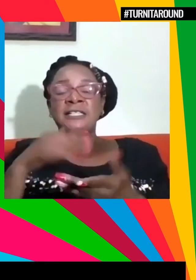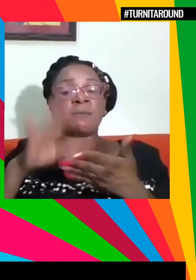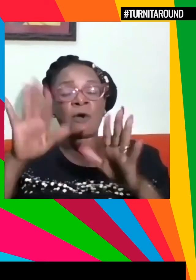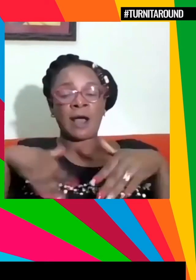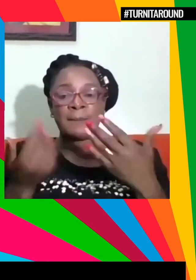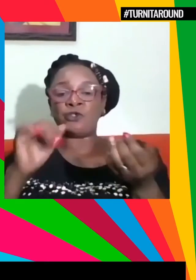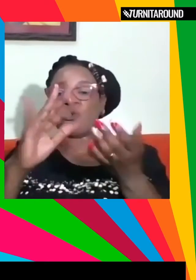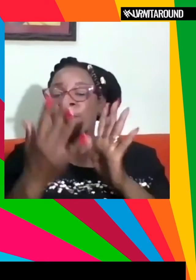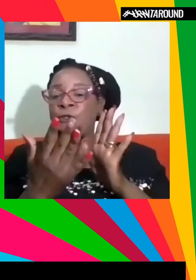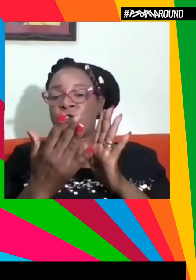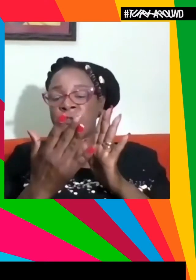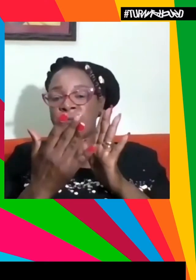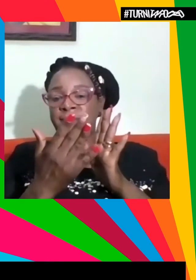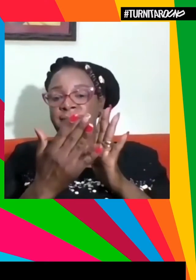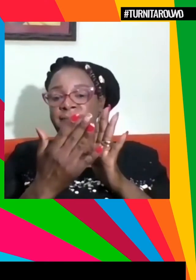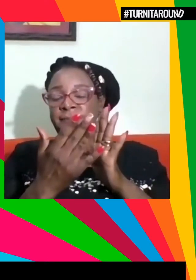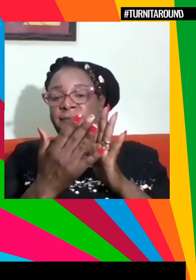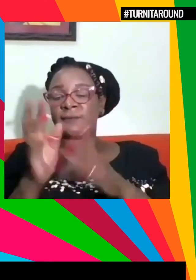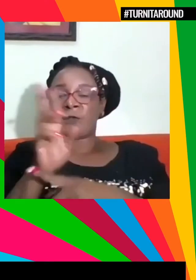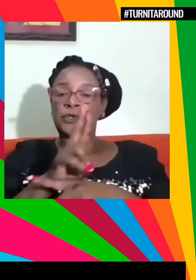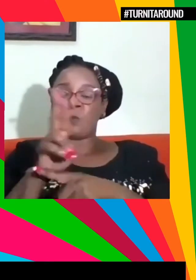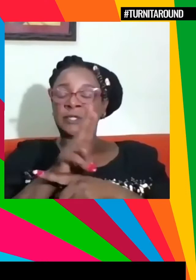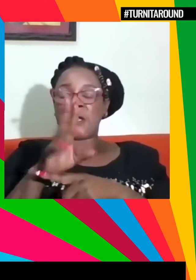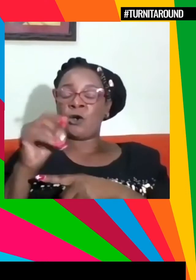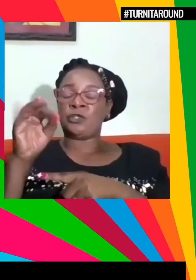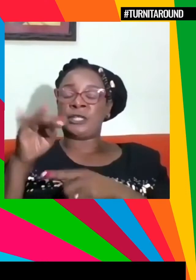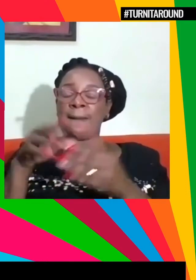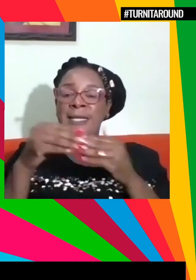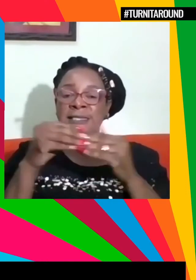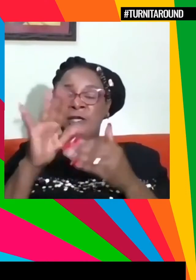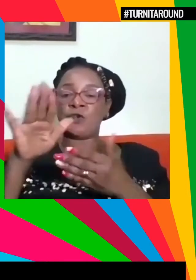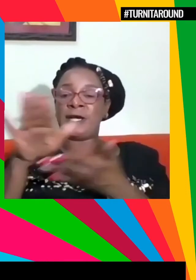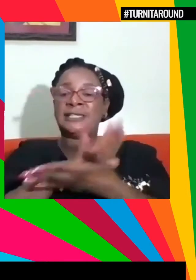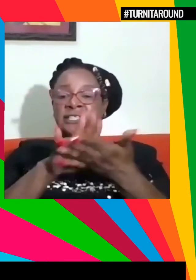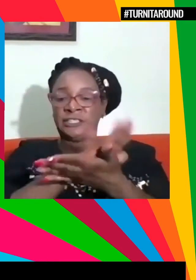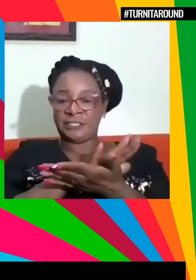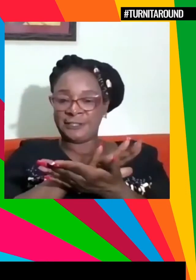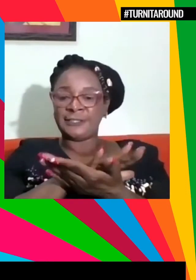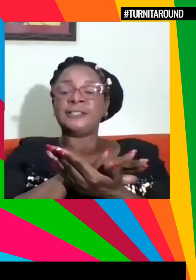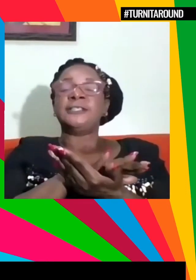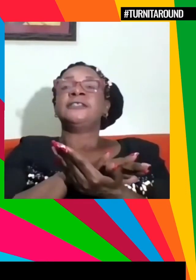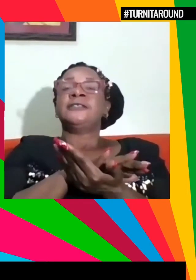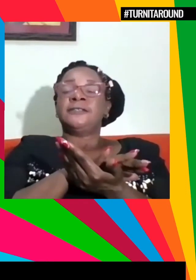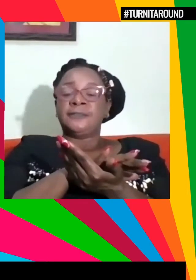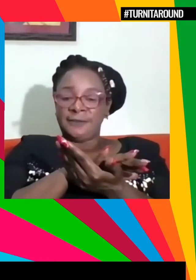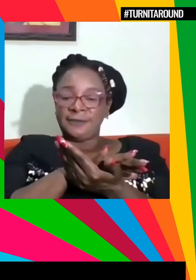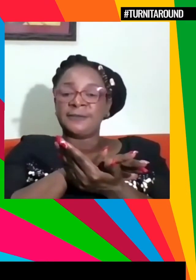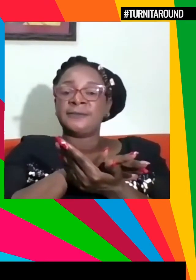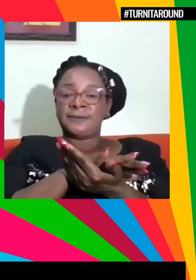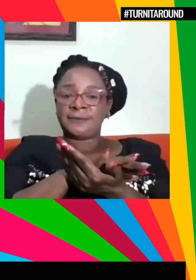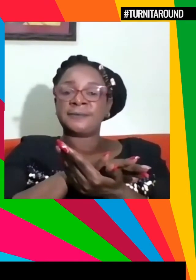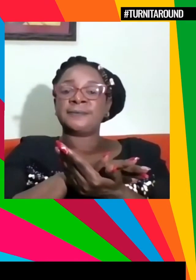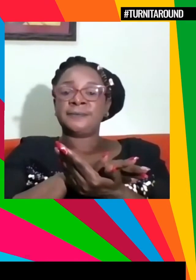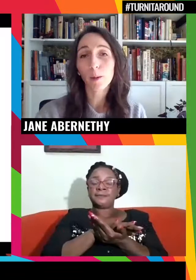to using ocean-bound plastic in your industry. Mm-hmm. So human scale is a premier